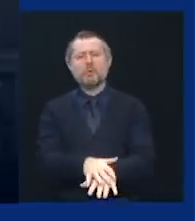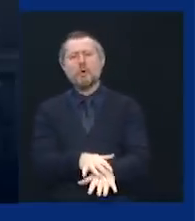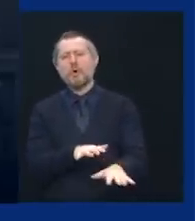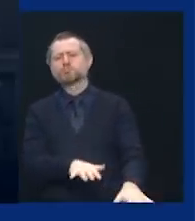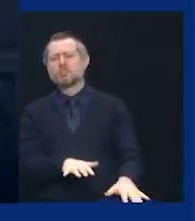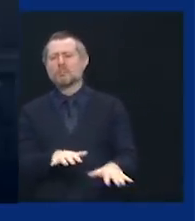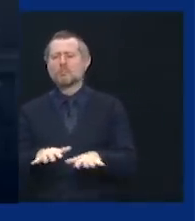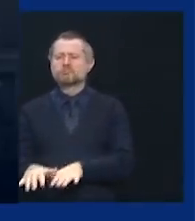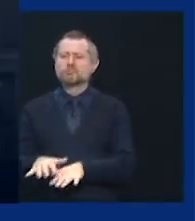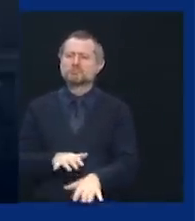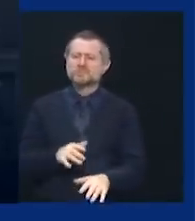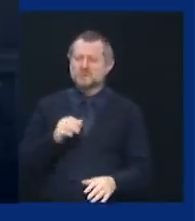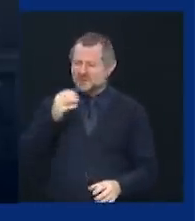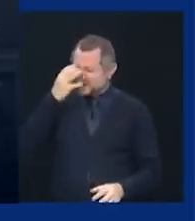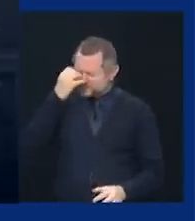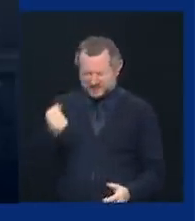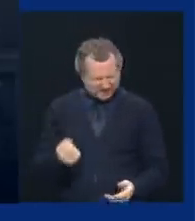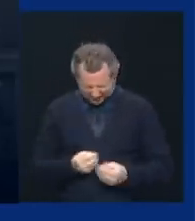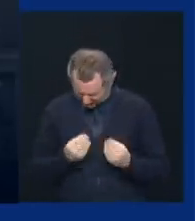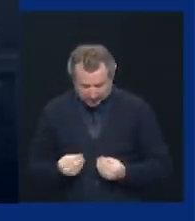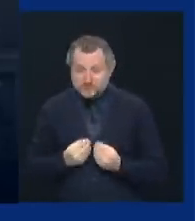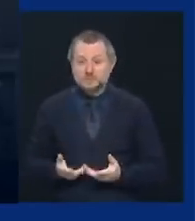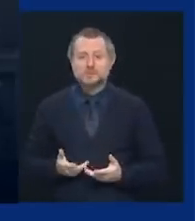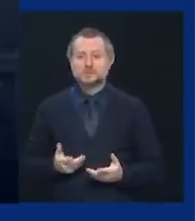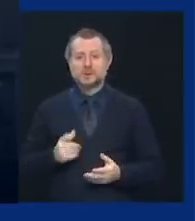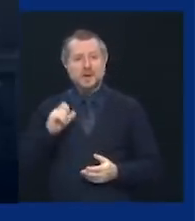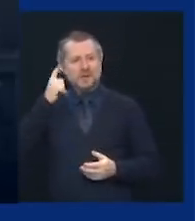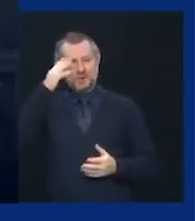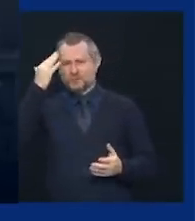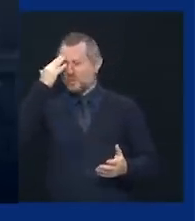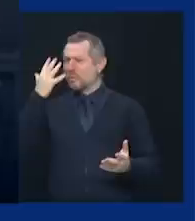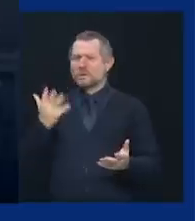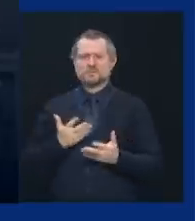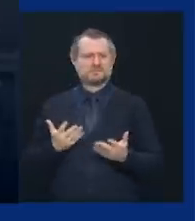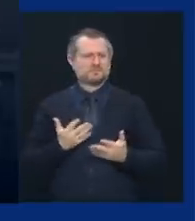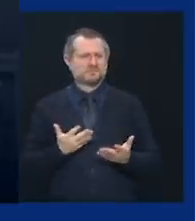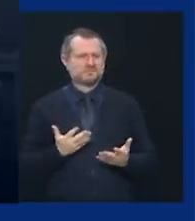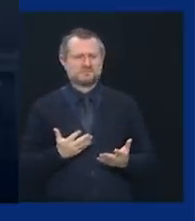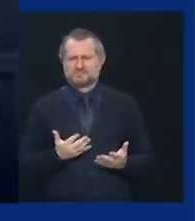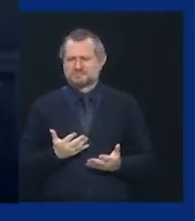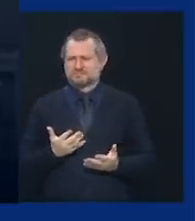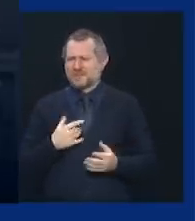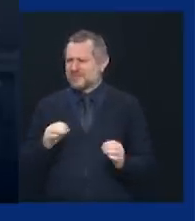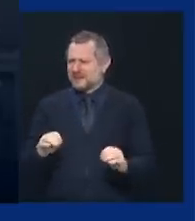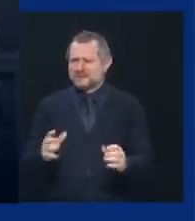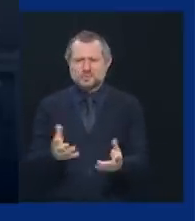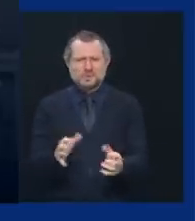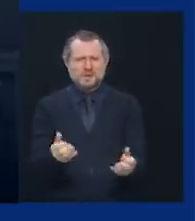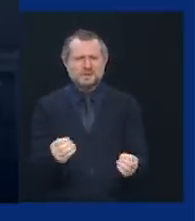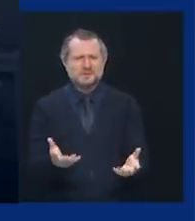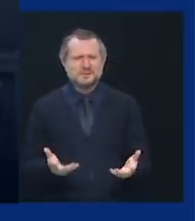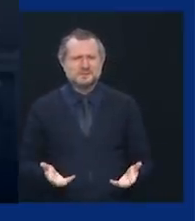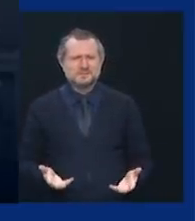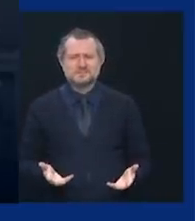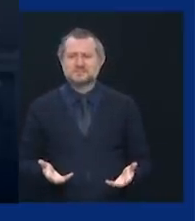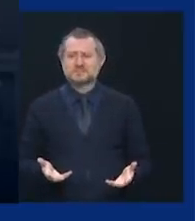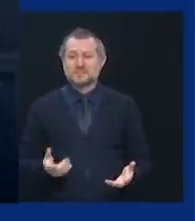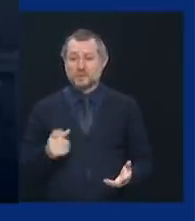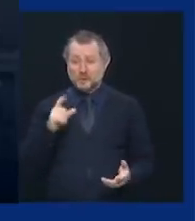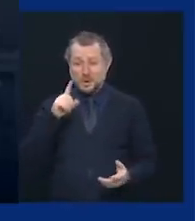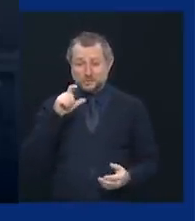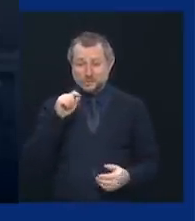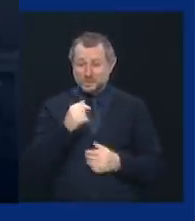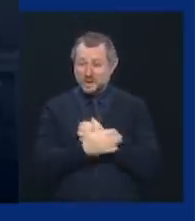sense eludes them? Because that's what this is. 120 countries around the